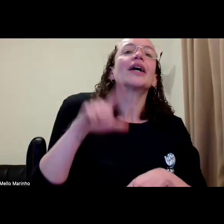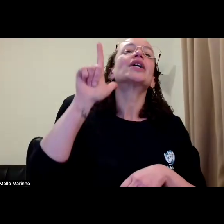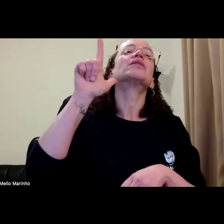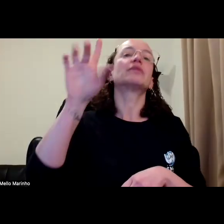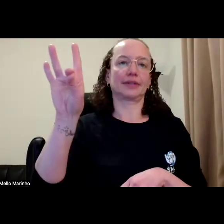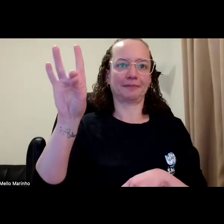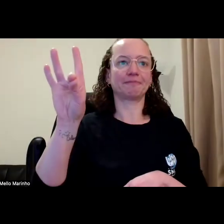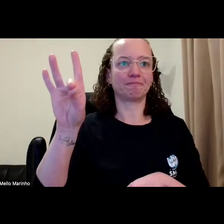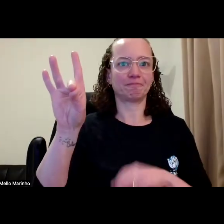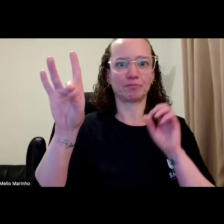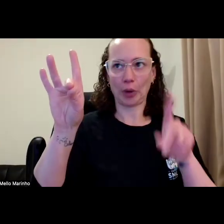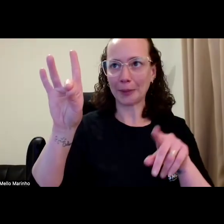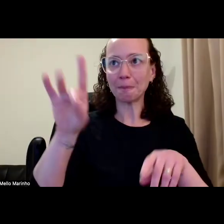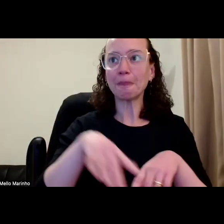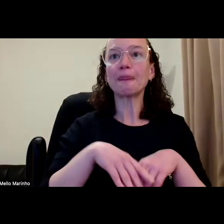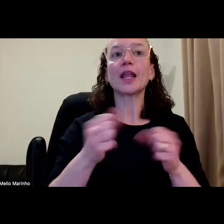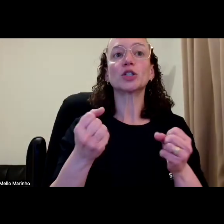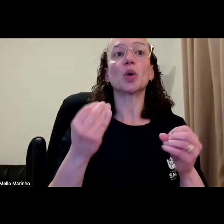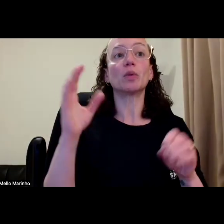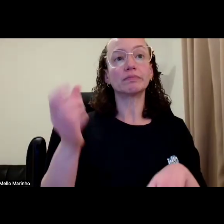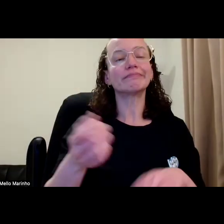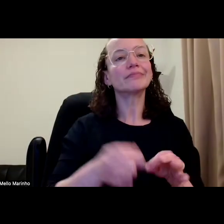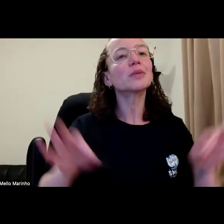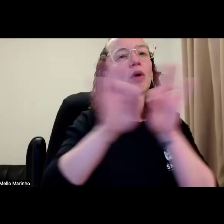If there's no wisdom teeth, then it's 28.